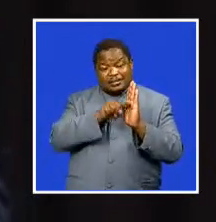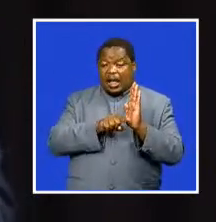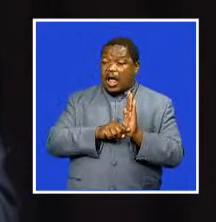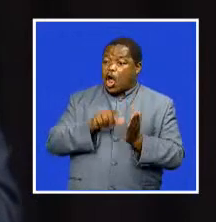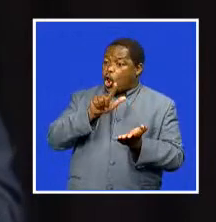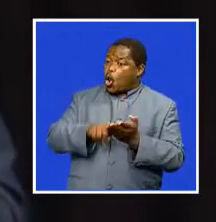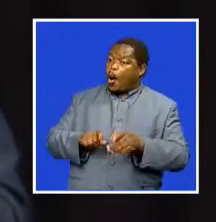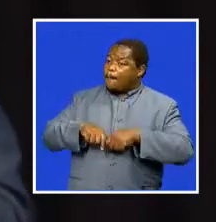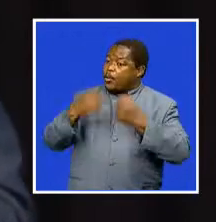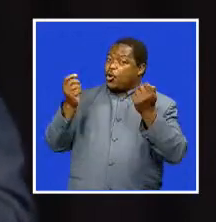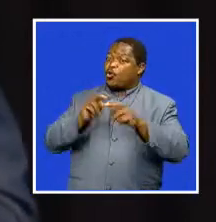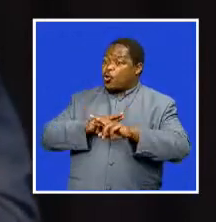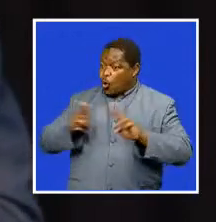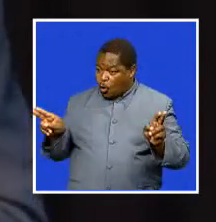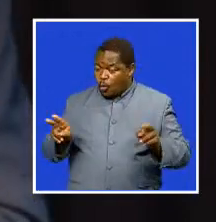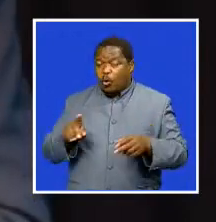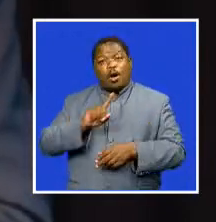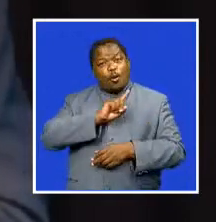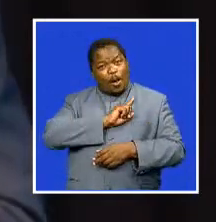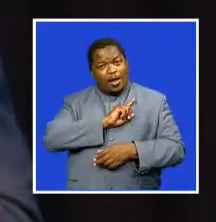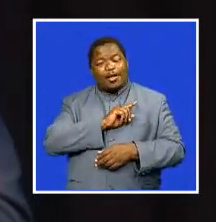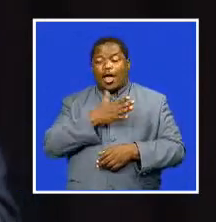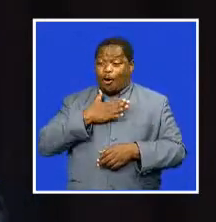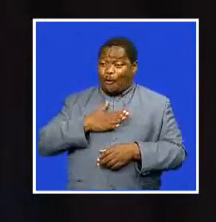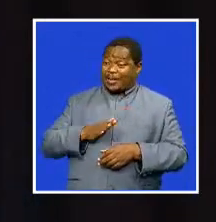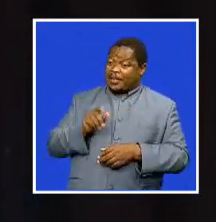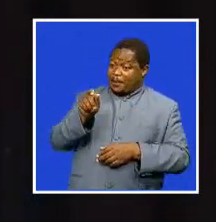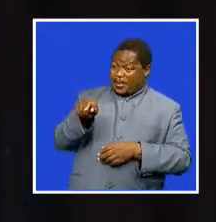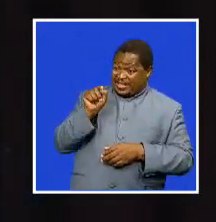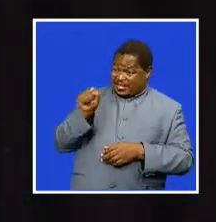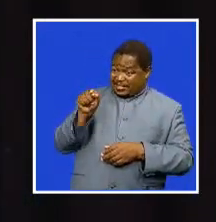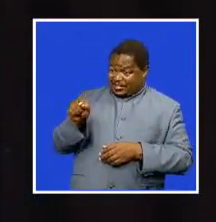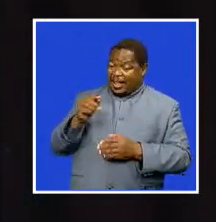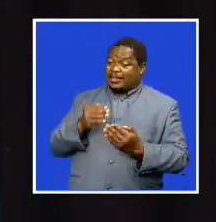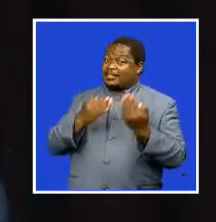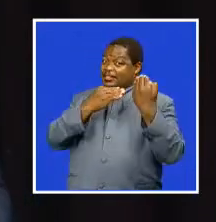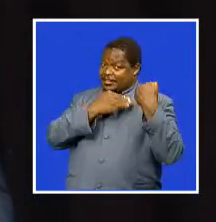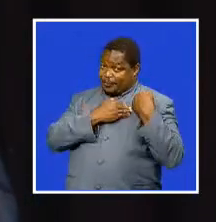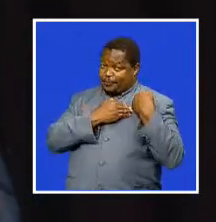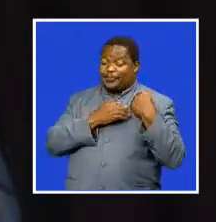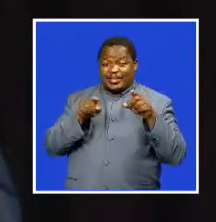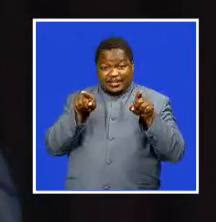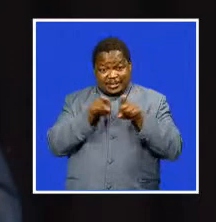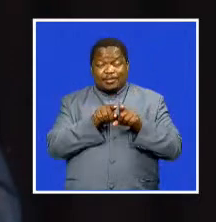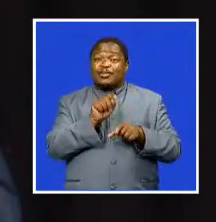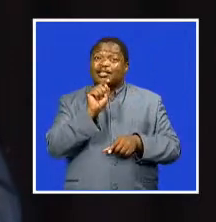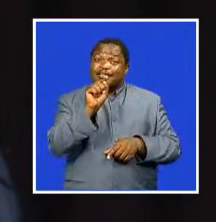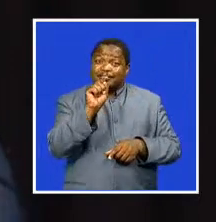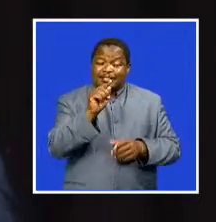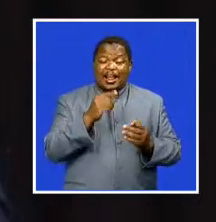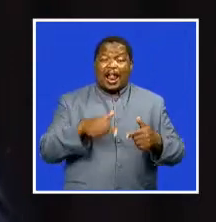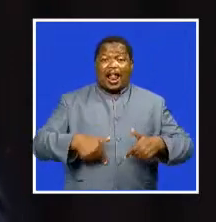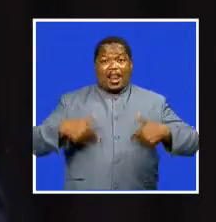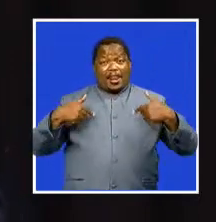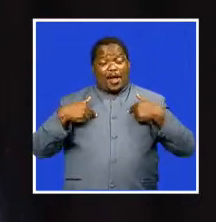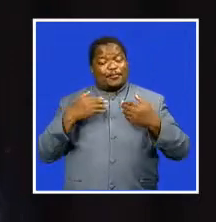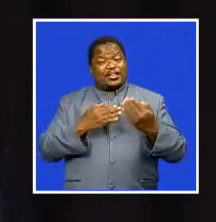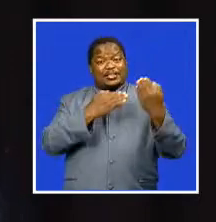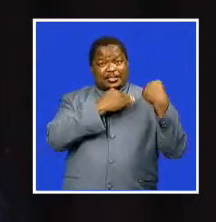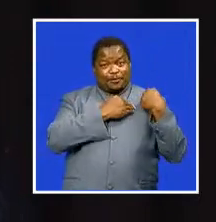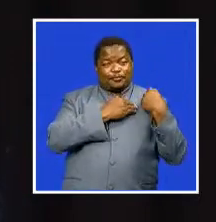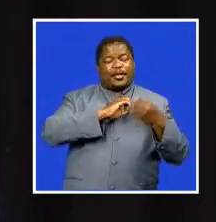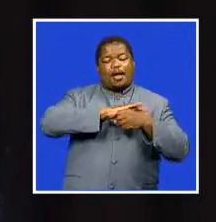kulomkhuhlane nayo nje umlayeto lesito wethula esiveni namhla bekunene